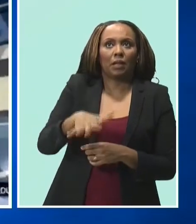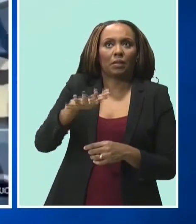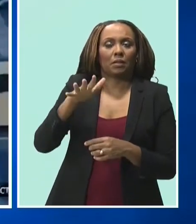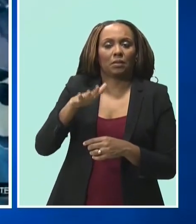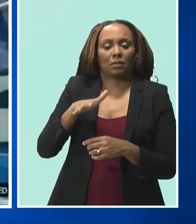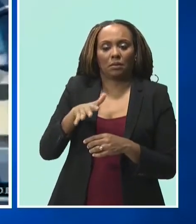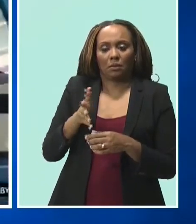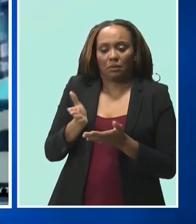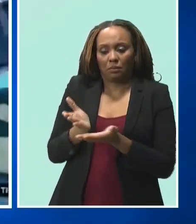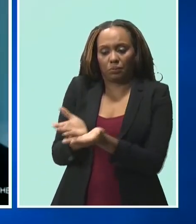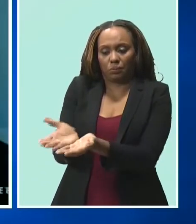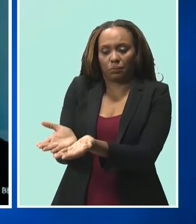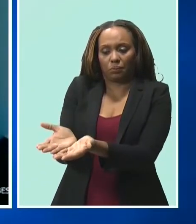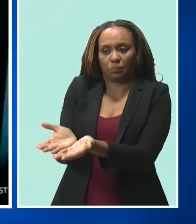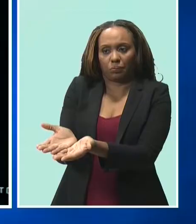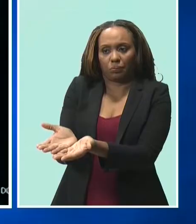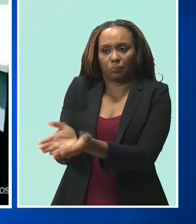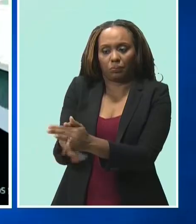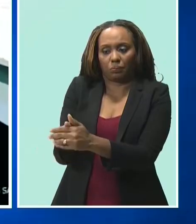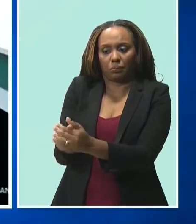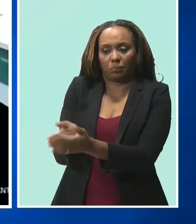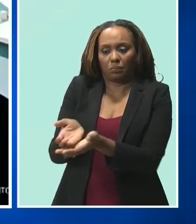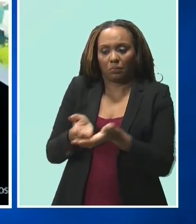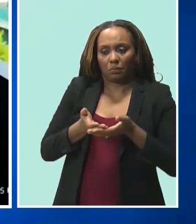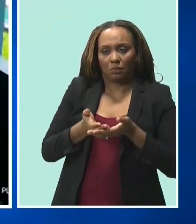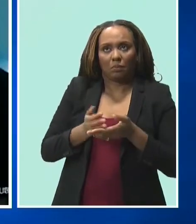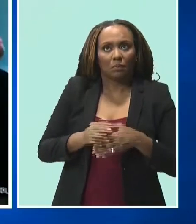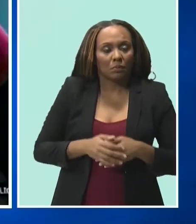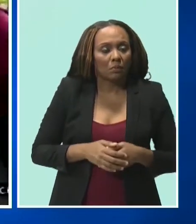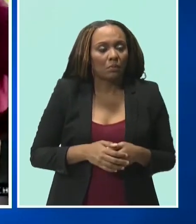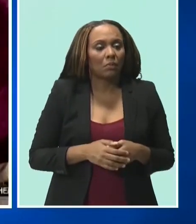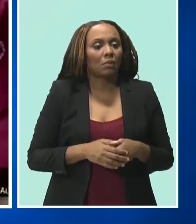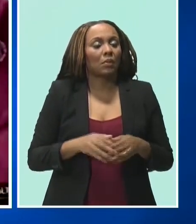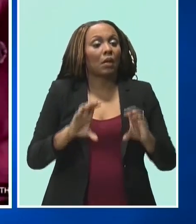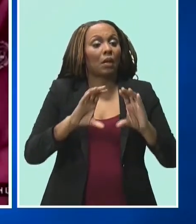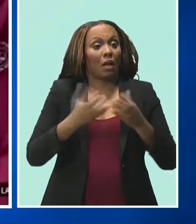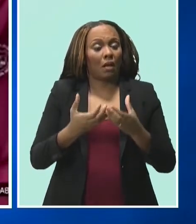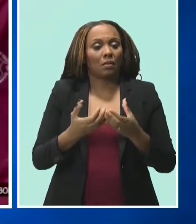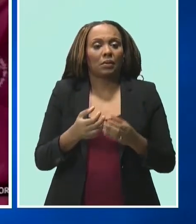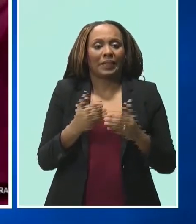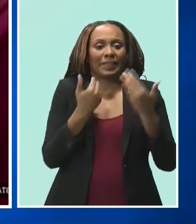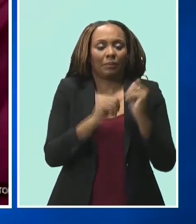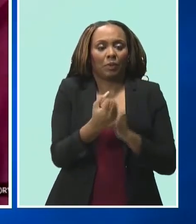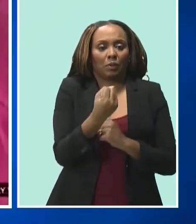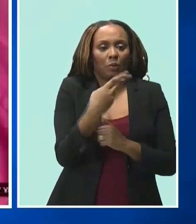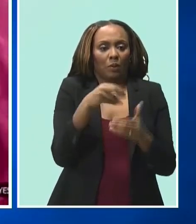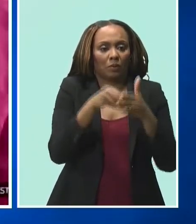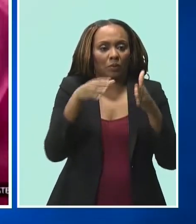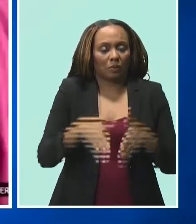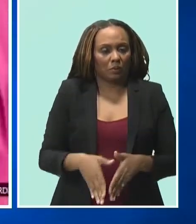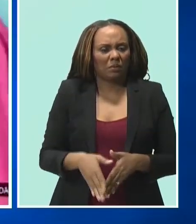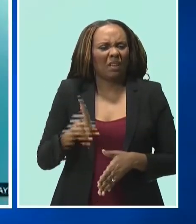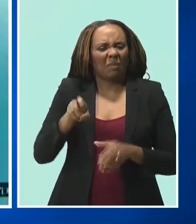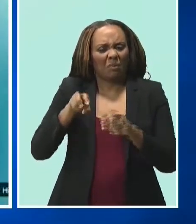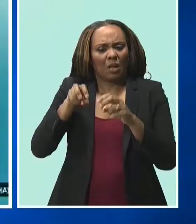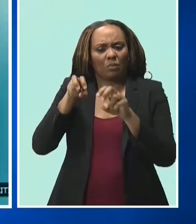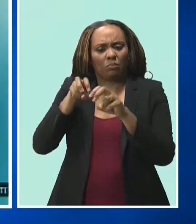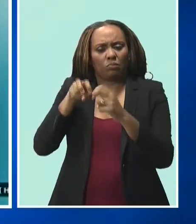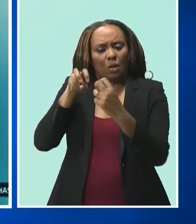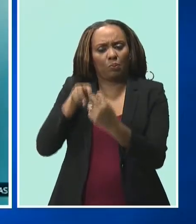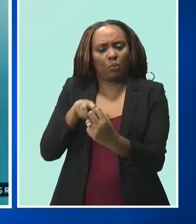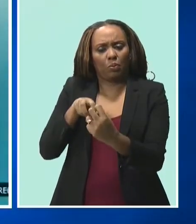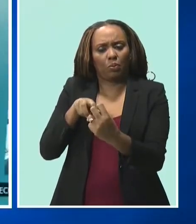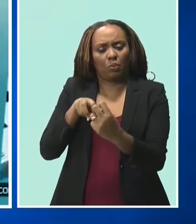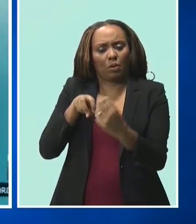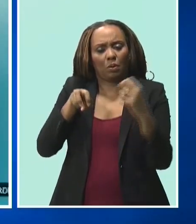washing your hands. Green says classes are limited to 12 students to ensure social distancing protocols are enforced.